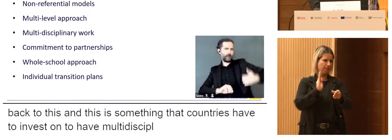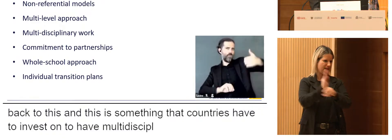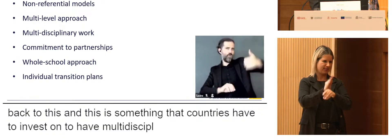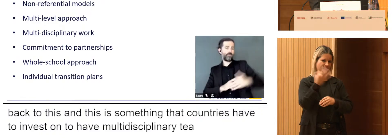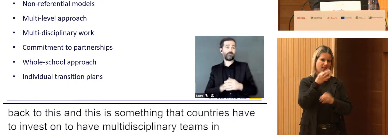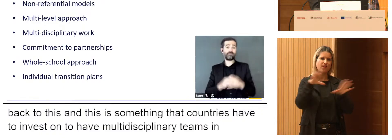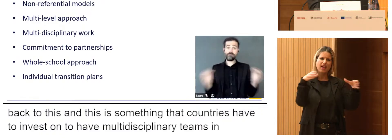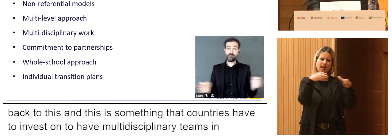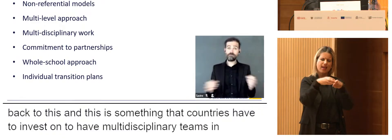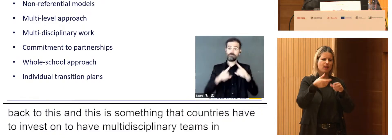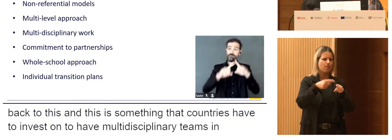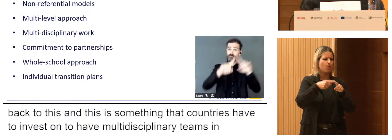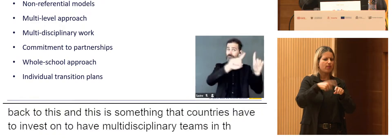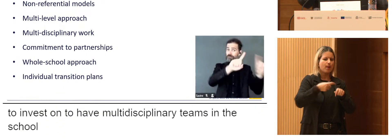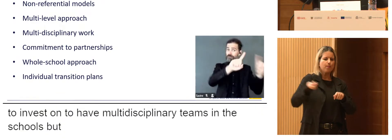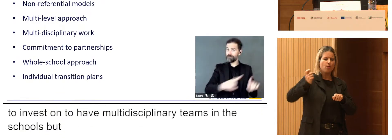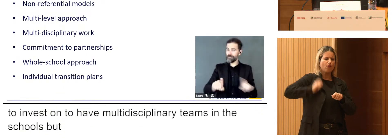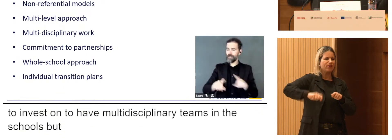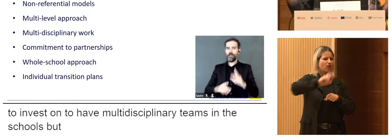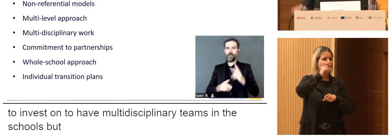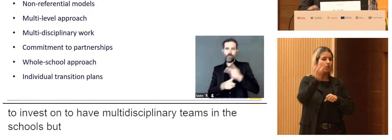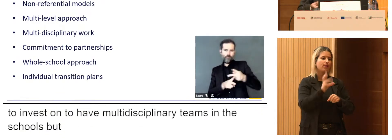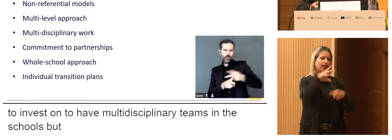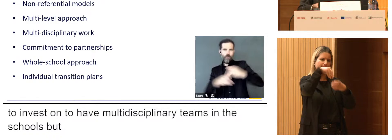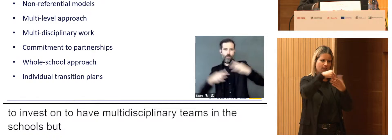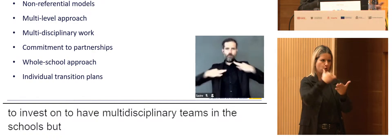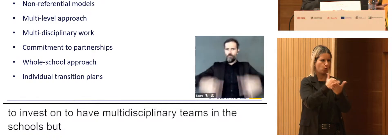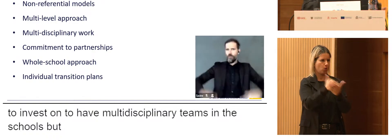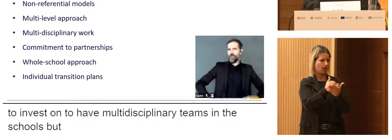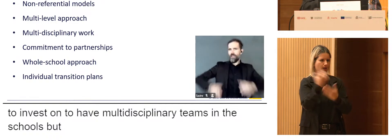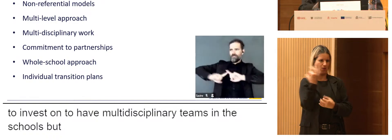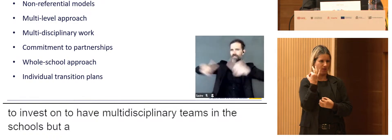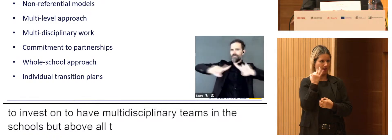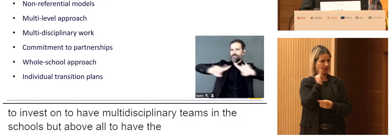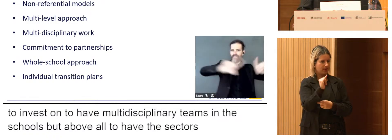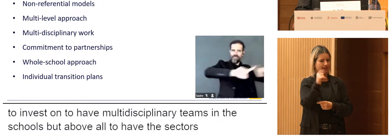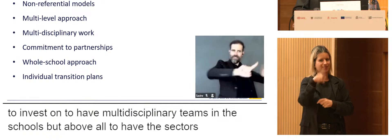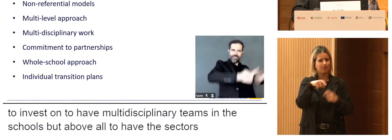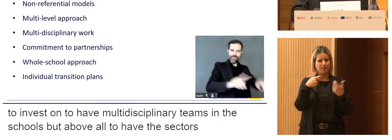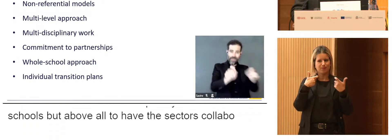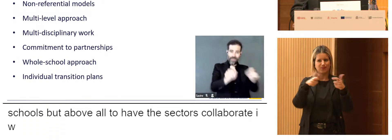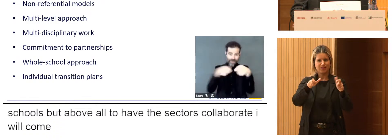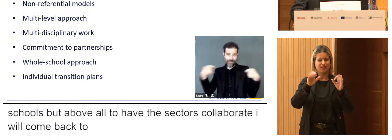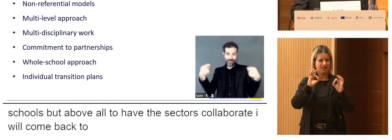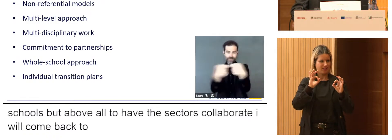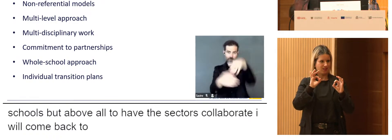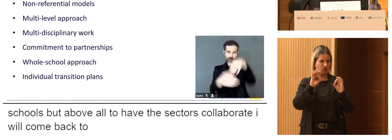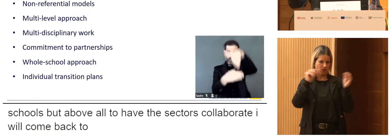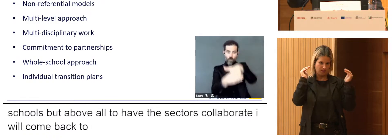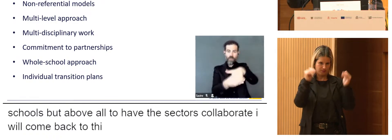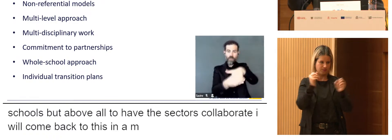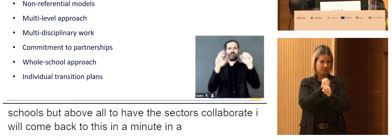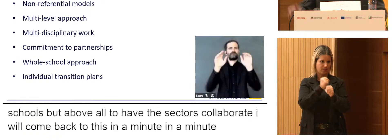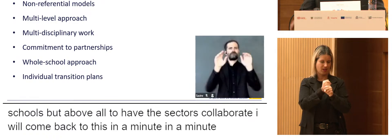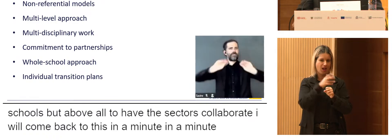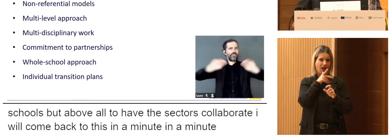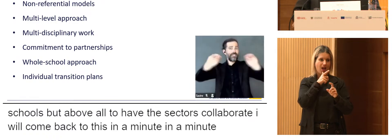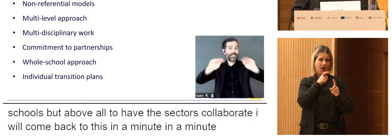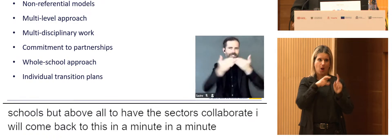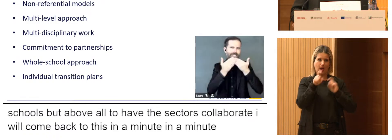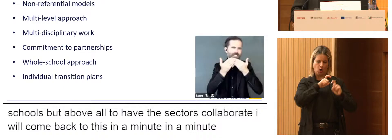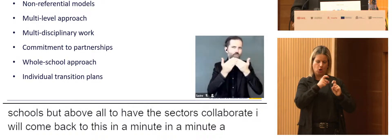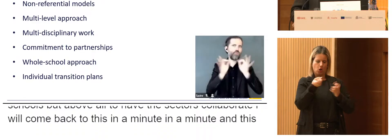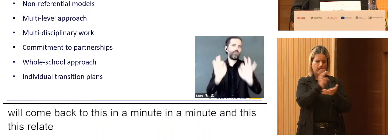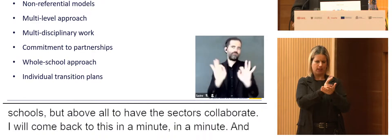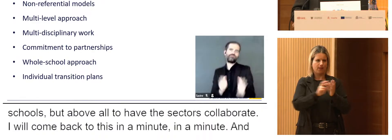the schools, but above all, to have the sectors collaborate. I will come back to this in a minute. And this relates to